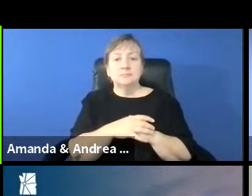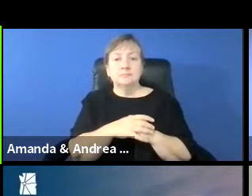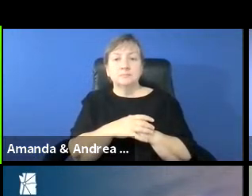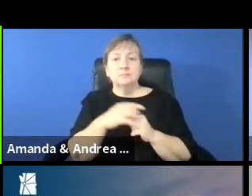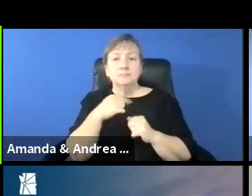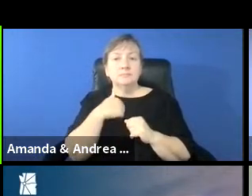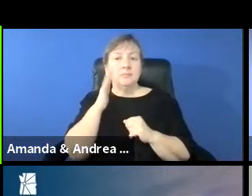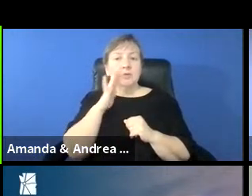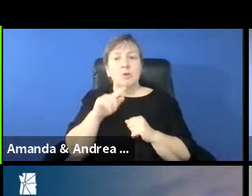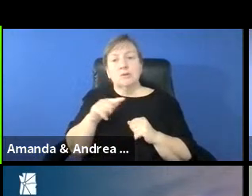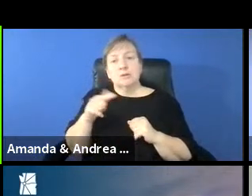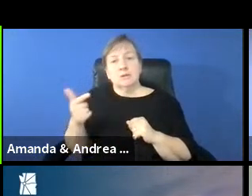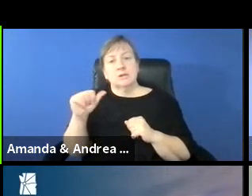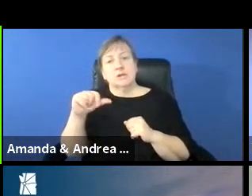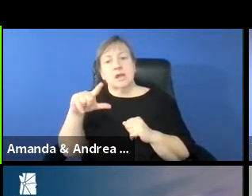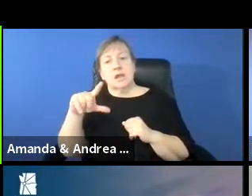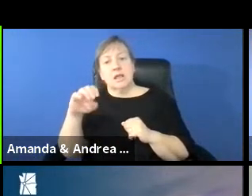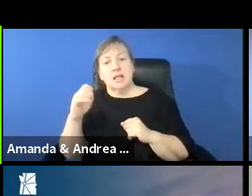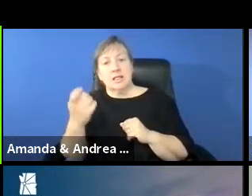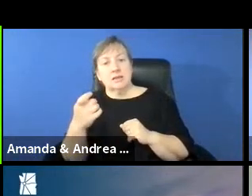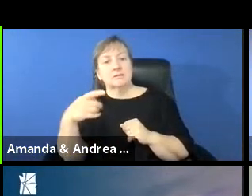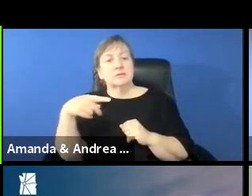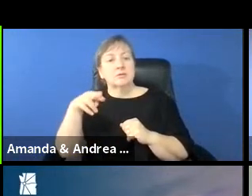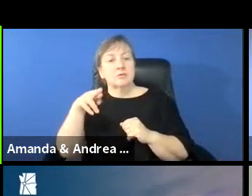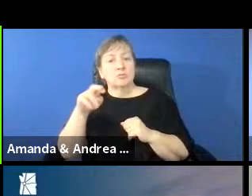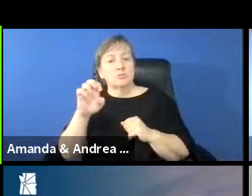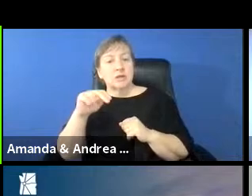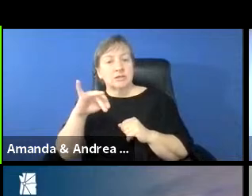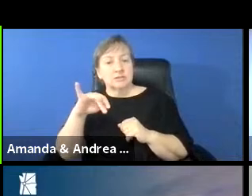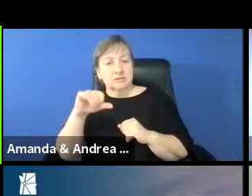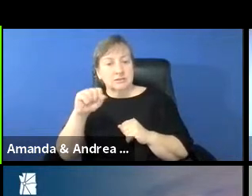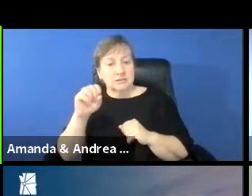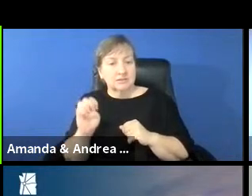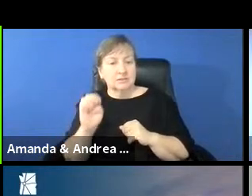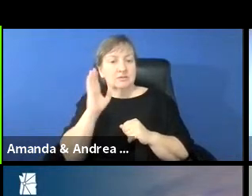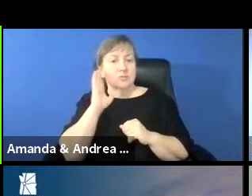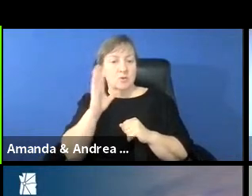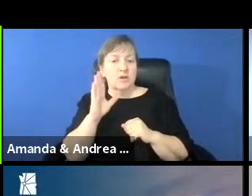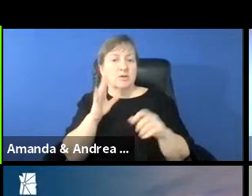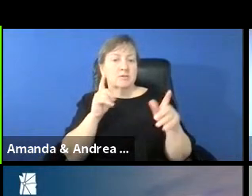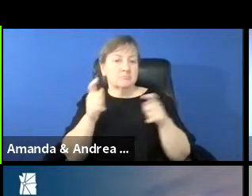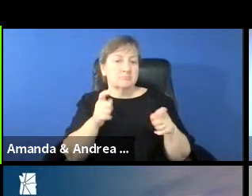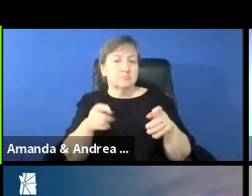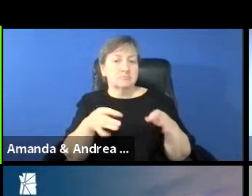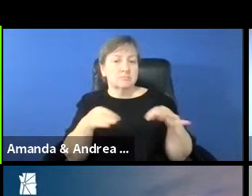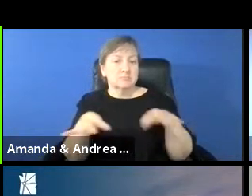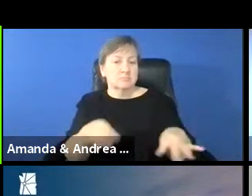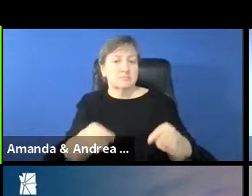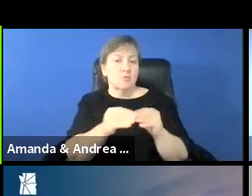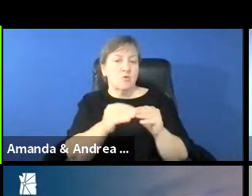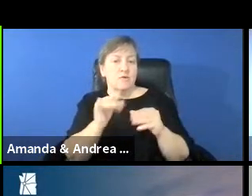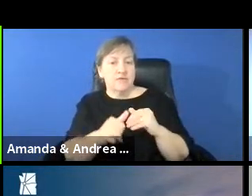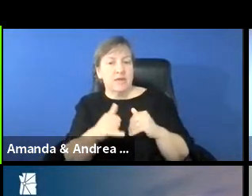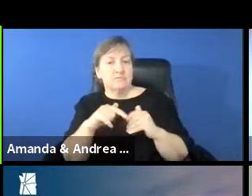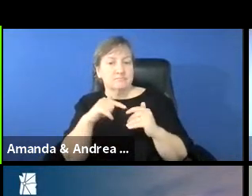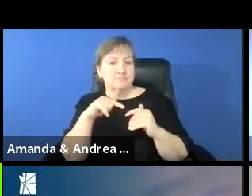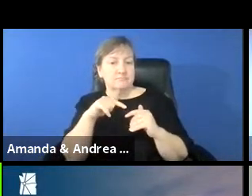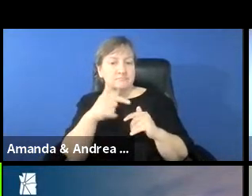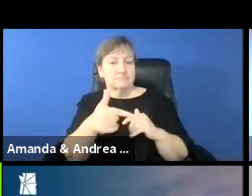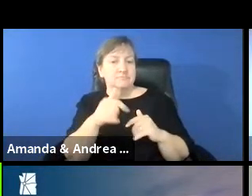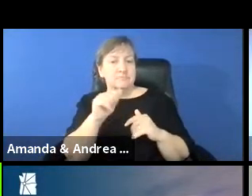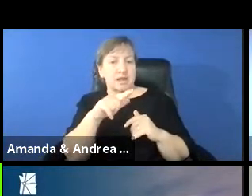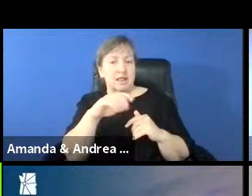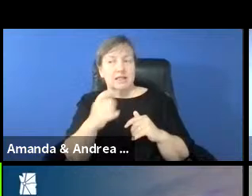I'll pass it to Alex Prentice, who is going to give kind of that overview. I'll pull up the slides for you, Alex.